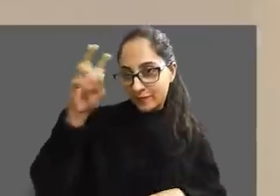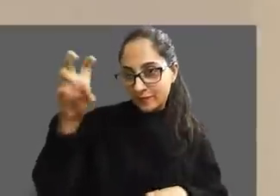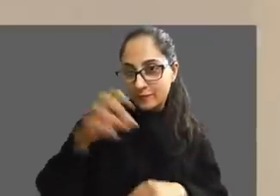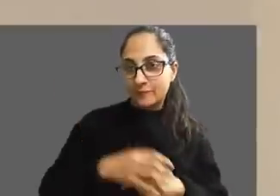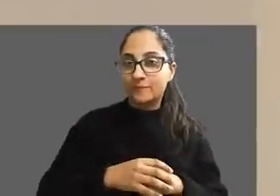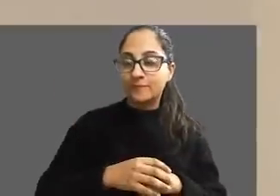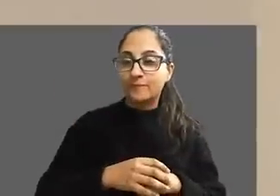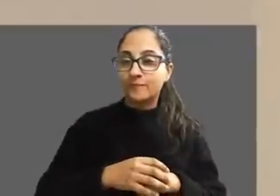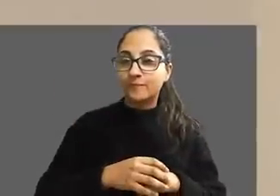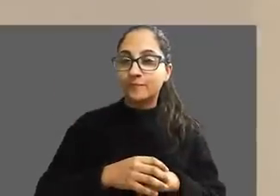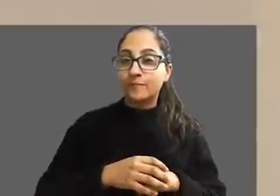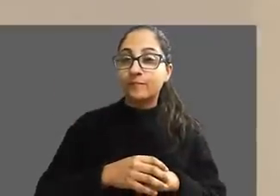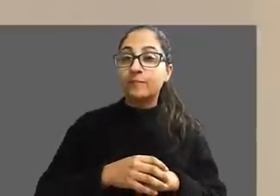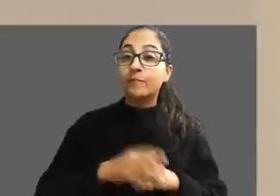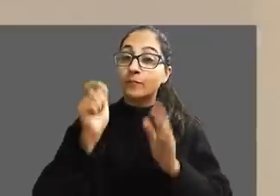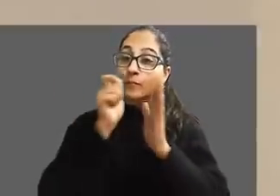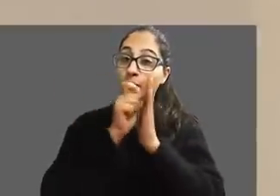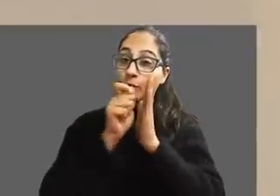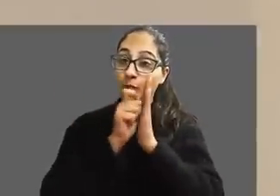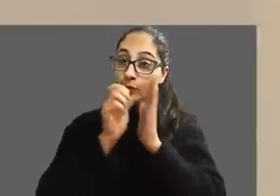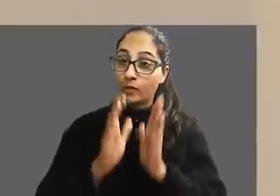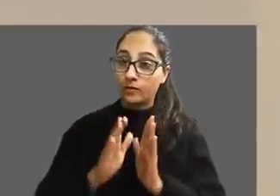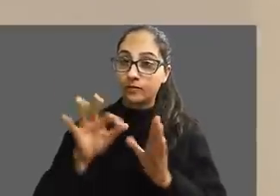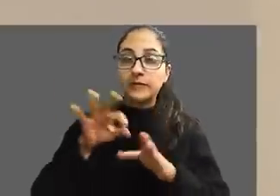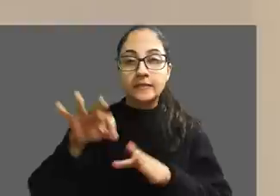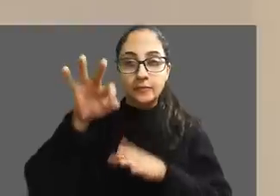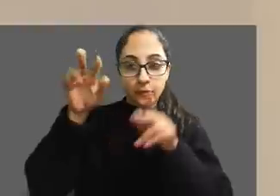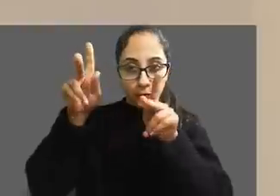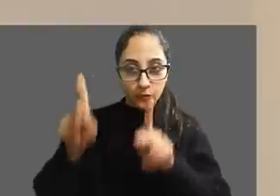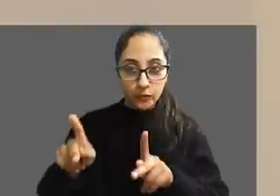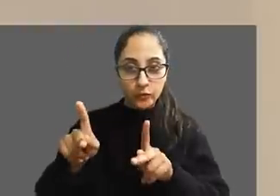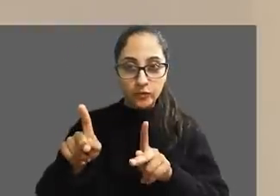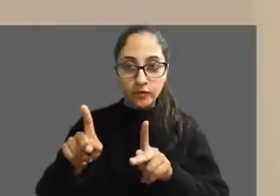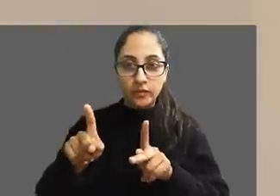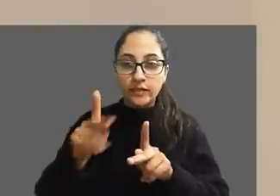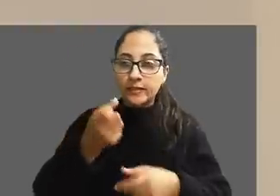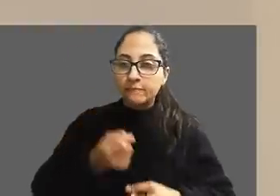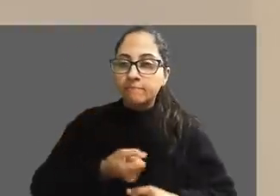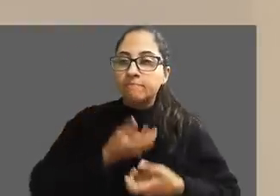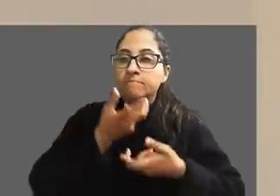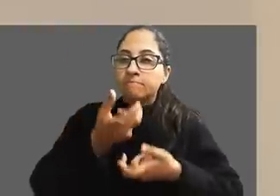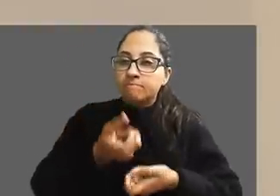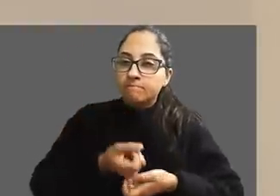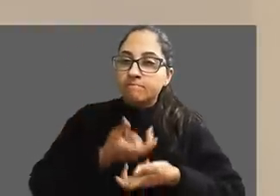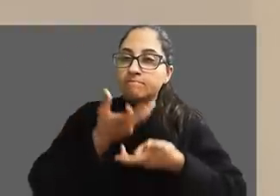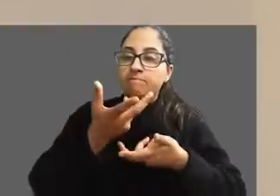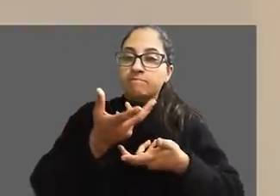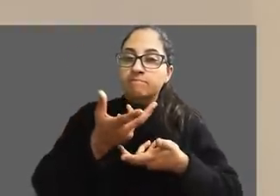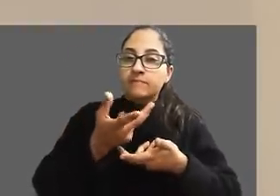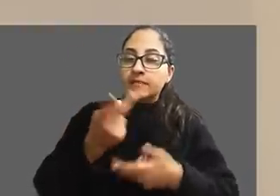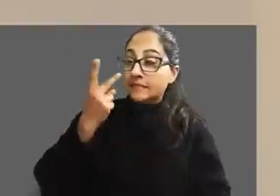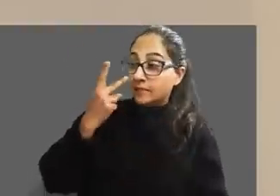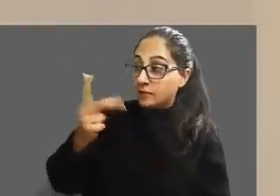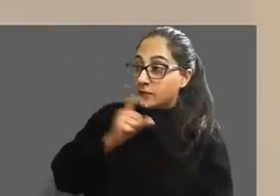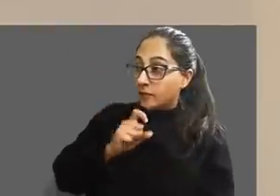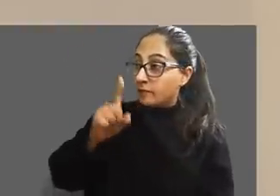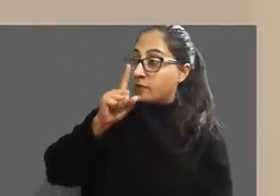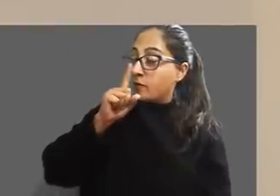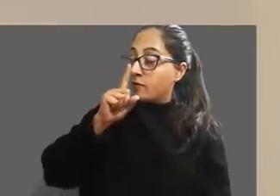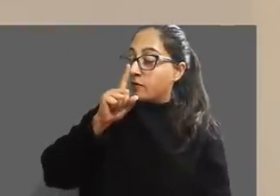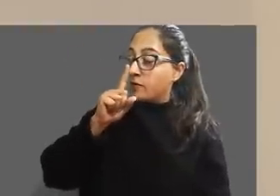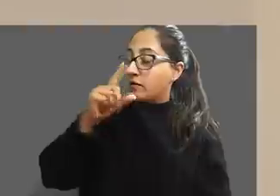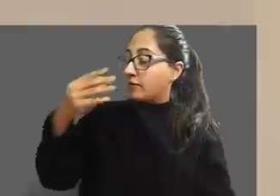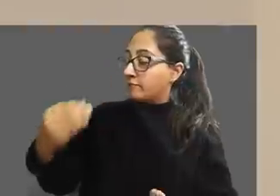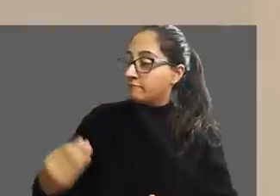beautifully described the emotions, the urge of seeing the Imam and how his days are going to pass without seeing